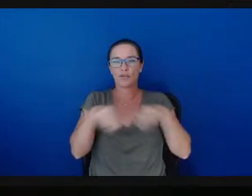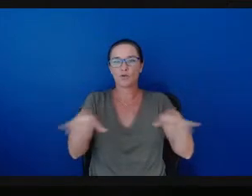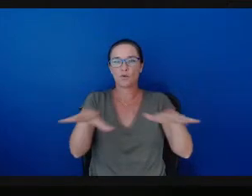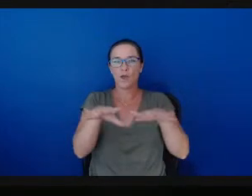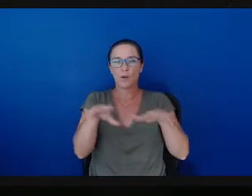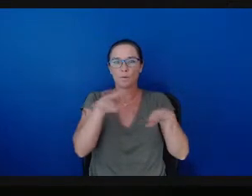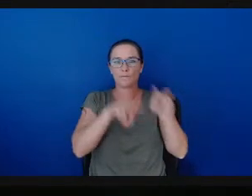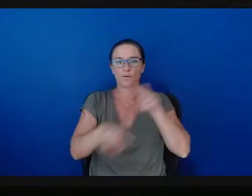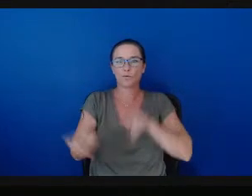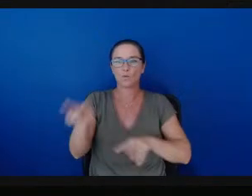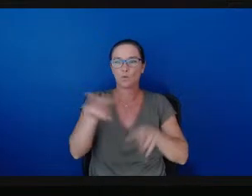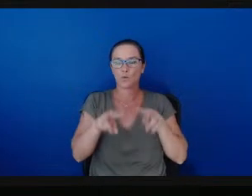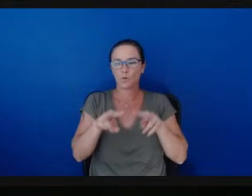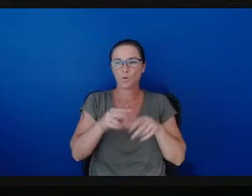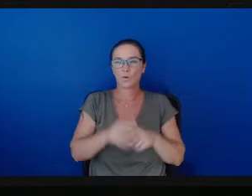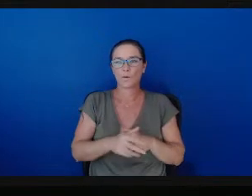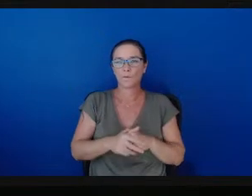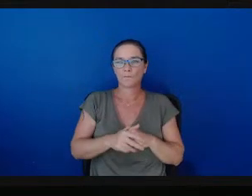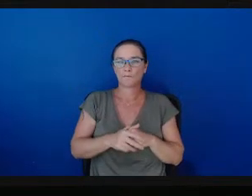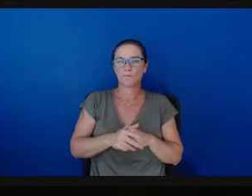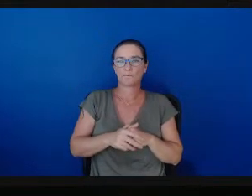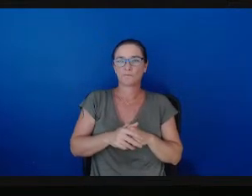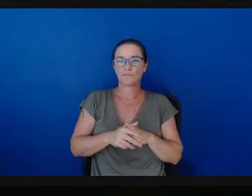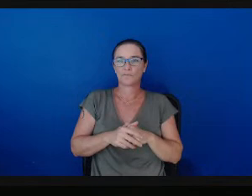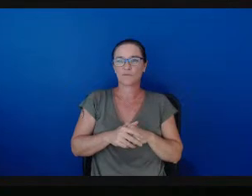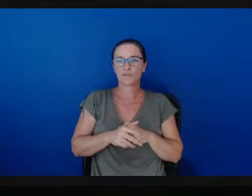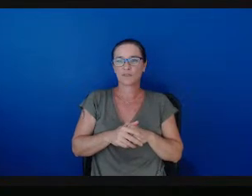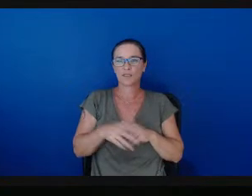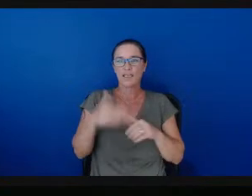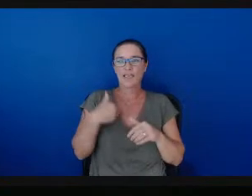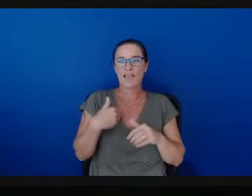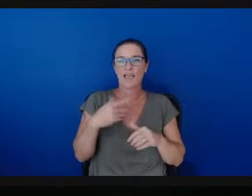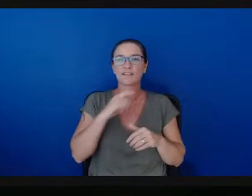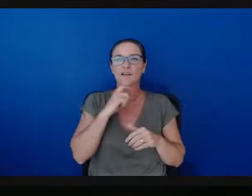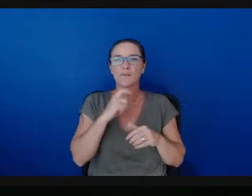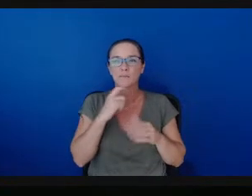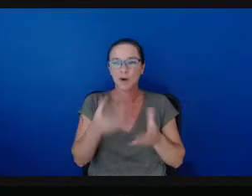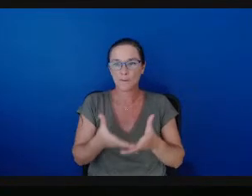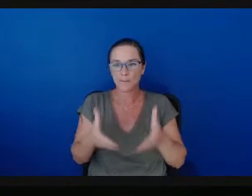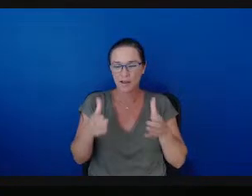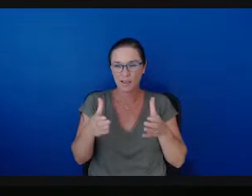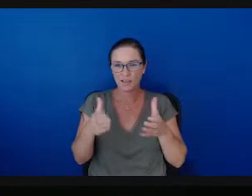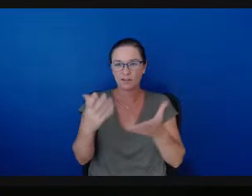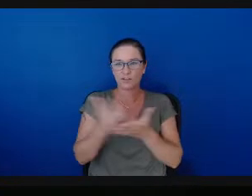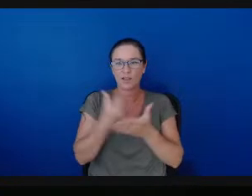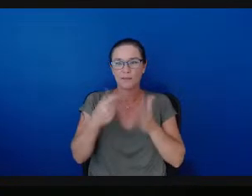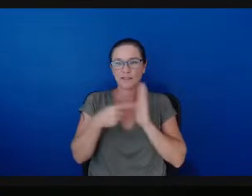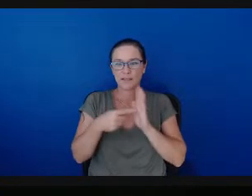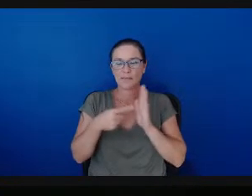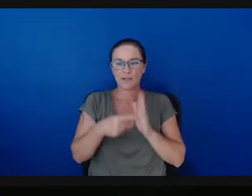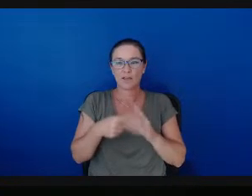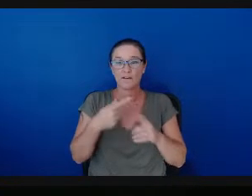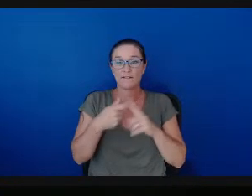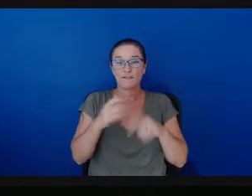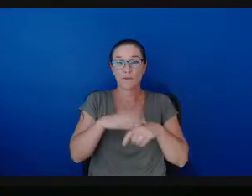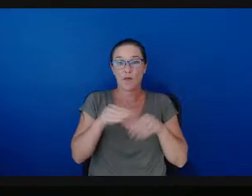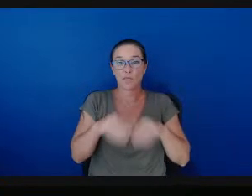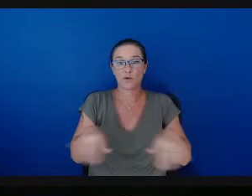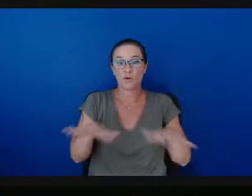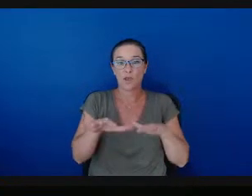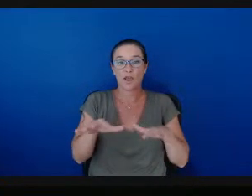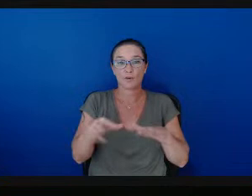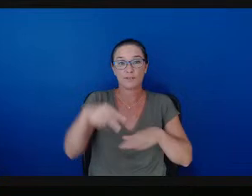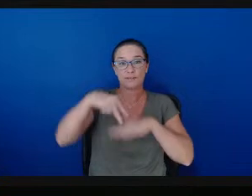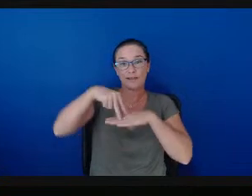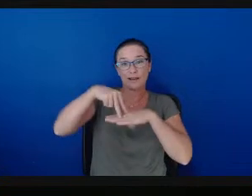geologist. Here he is with his metal bucket quenching his sample. And from on the ground, if you were standing there, what it would look like to see